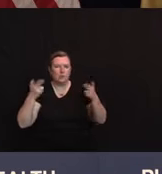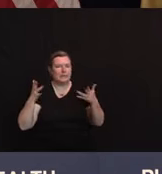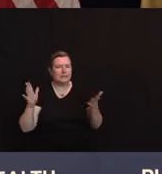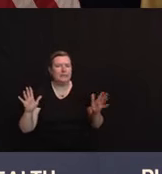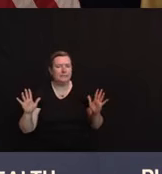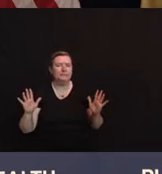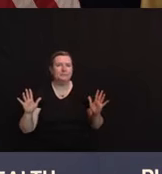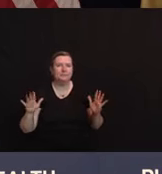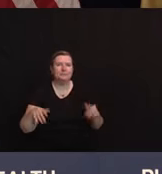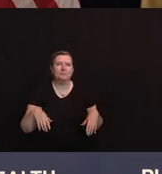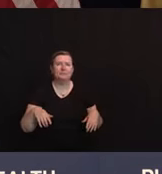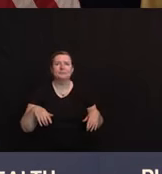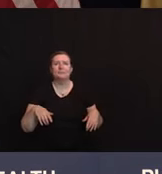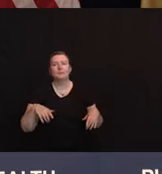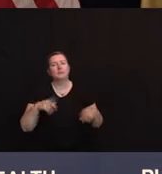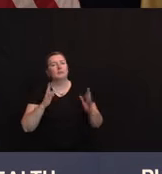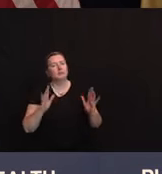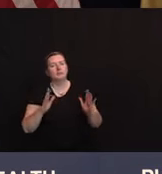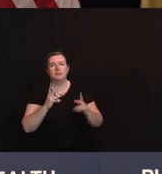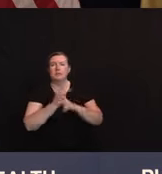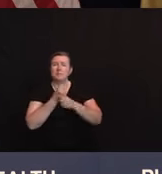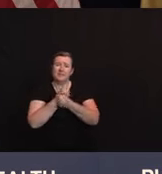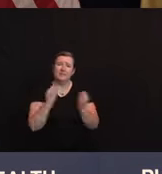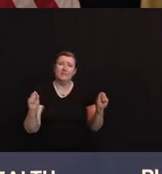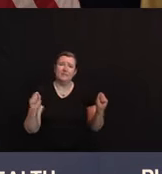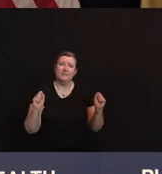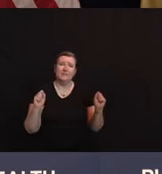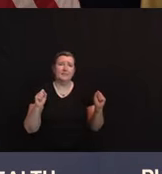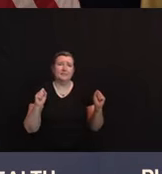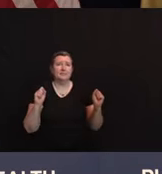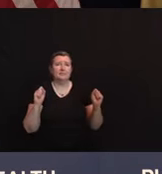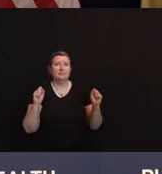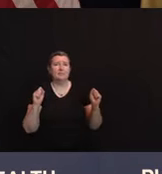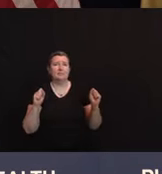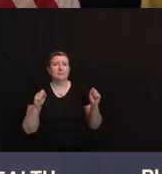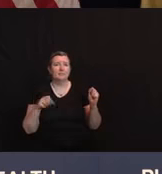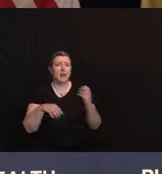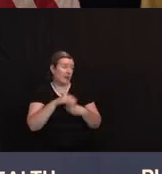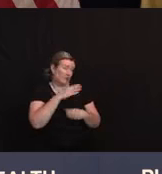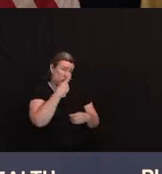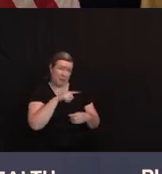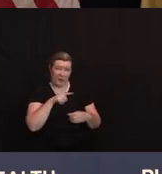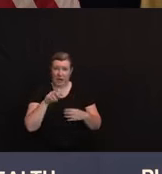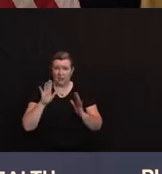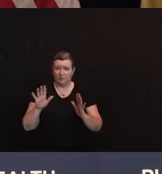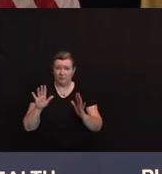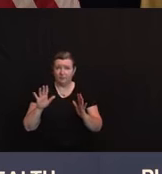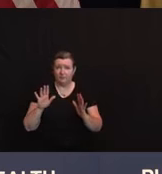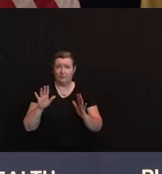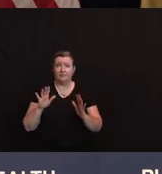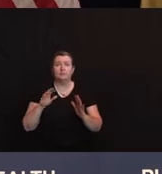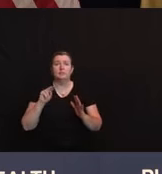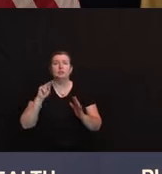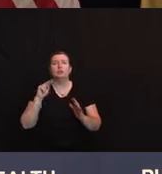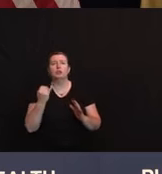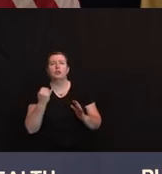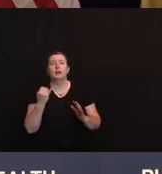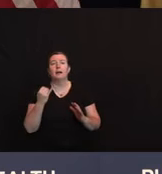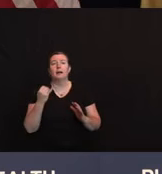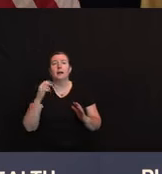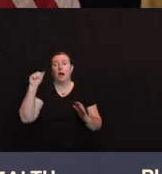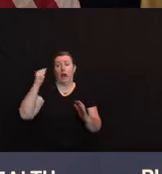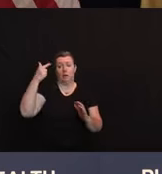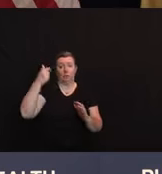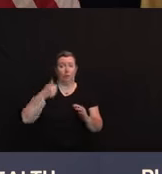keep our citizens safe. And if I can, Gov, just for a second, yesterday the Attorney General and I had the opportunity